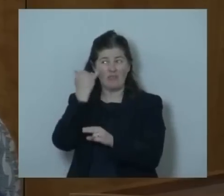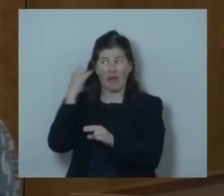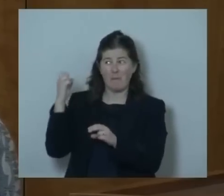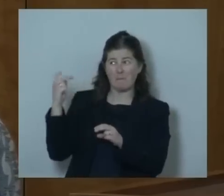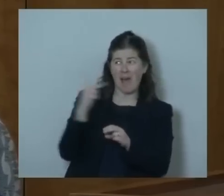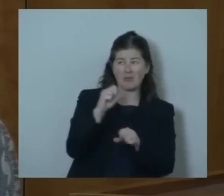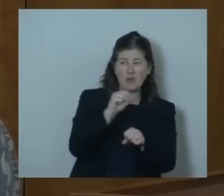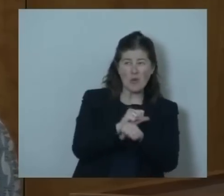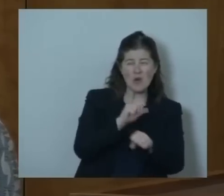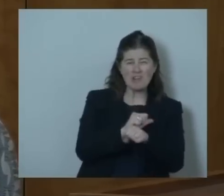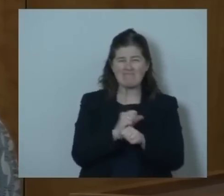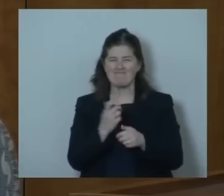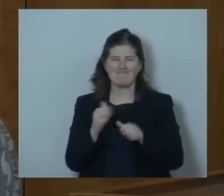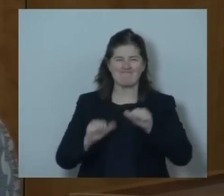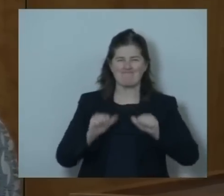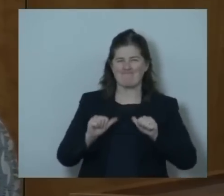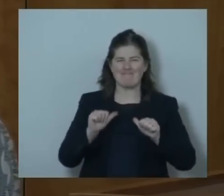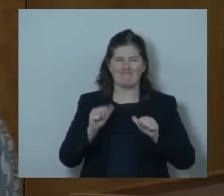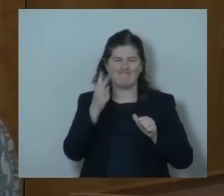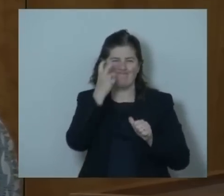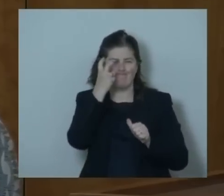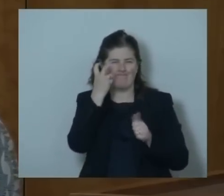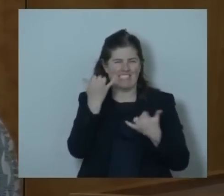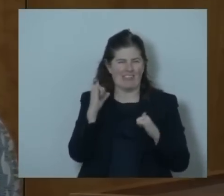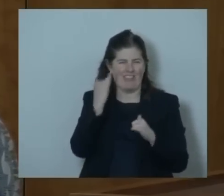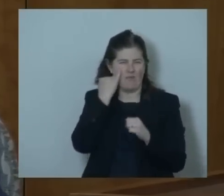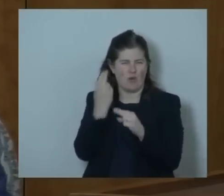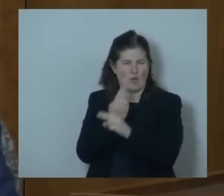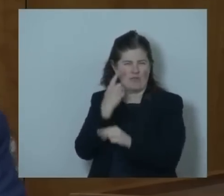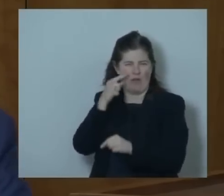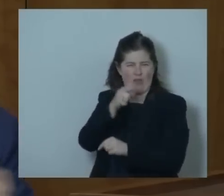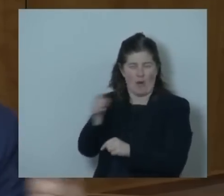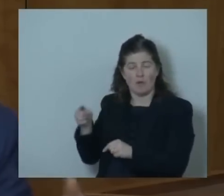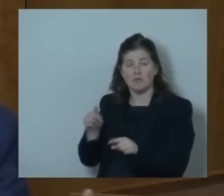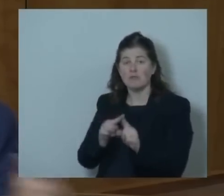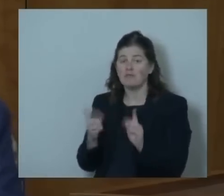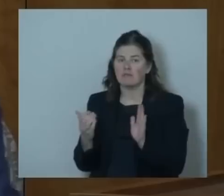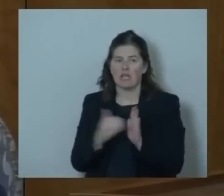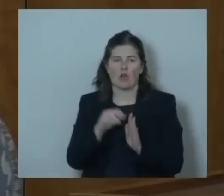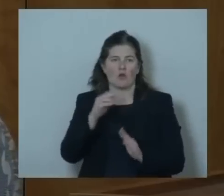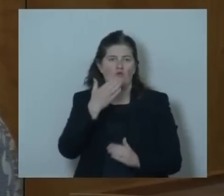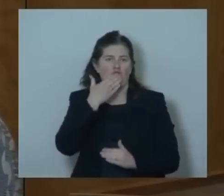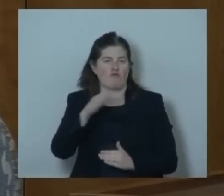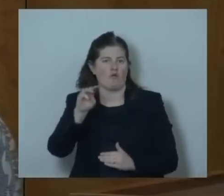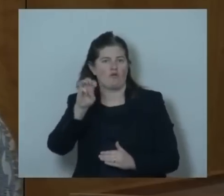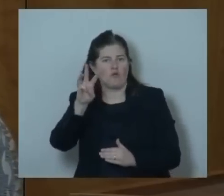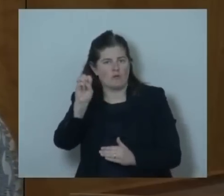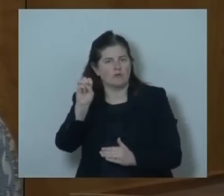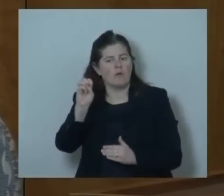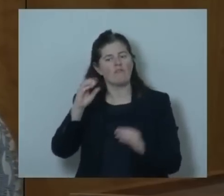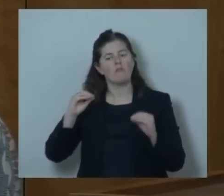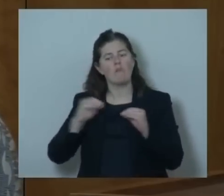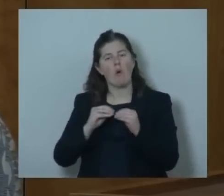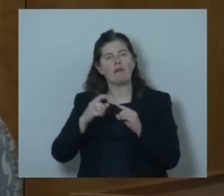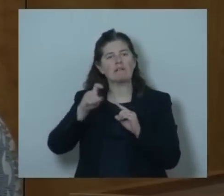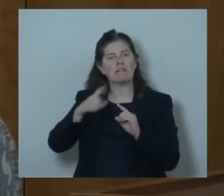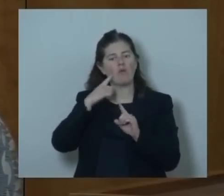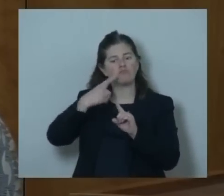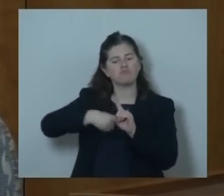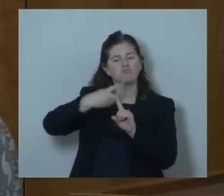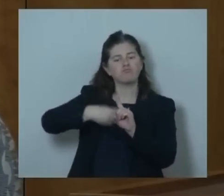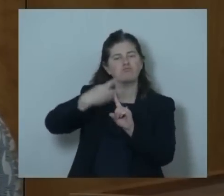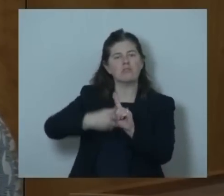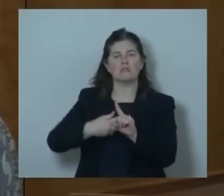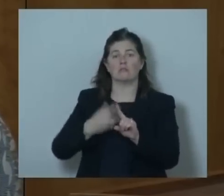or things like that. There's a lot of skepticism about that. But the good news is we'll have more of a need for that in the coming months. The science